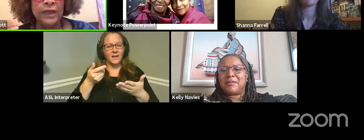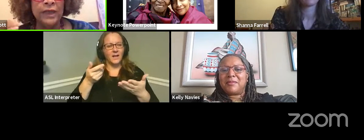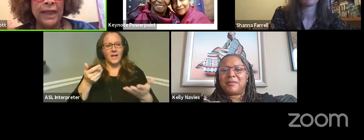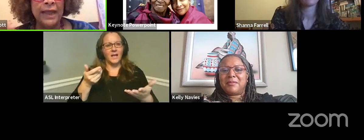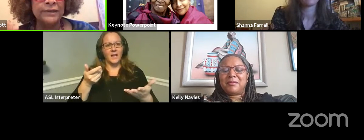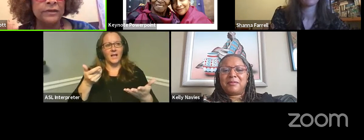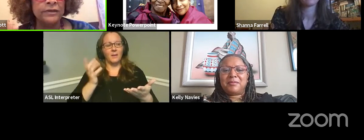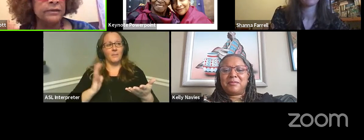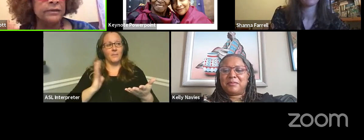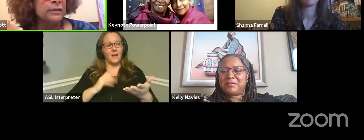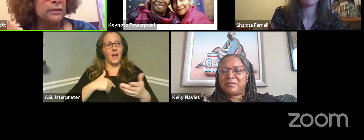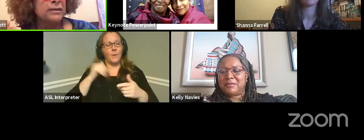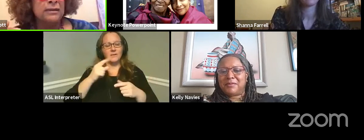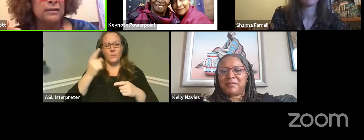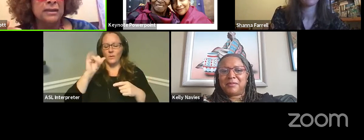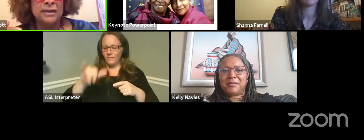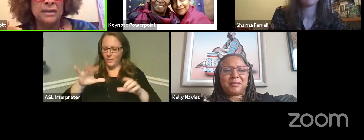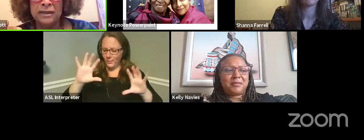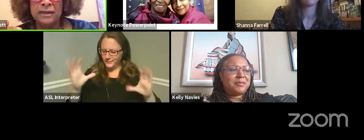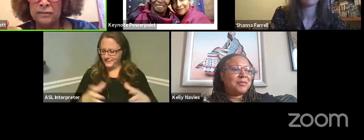think tanks at the